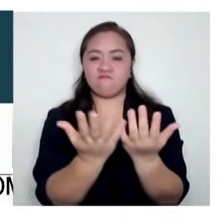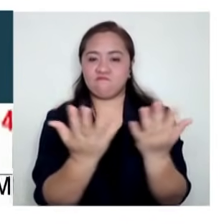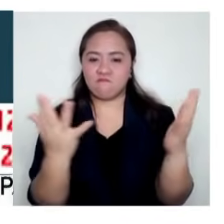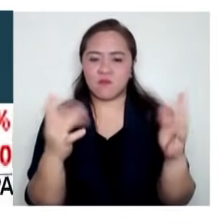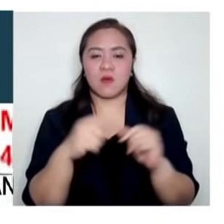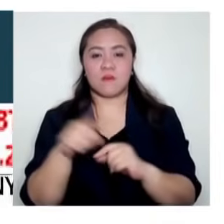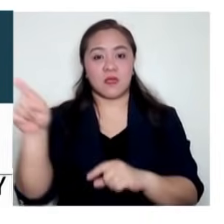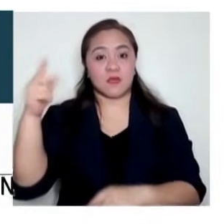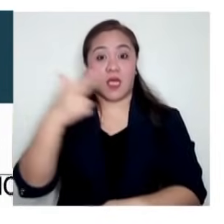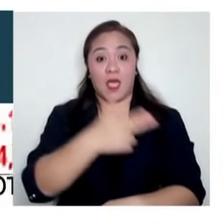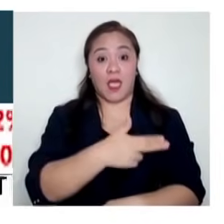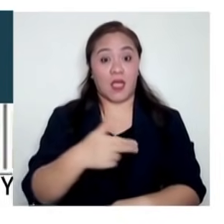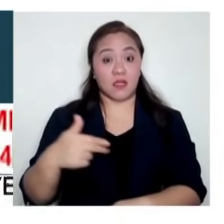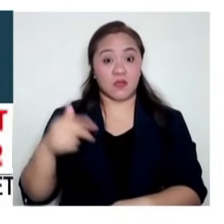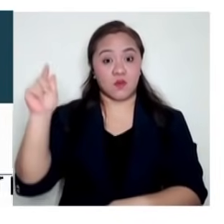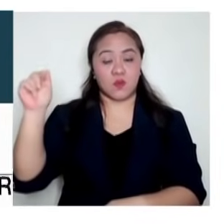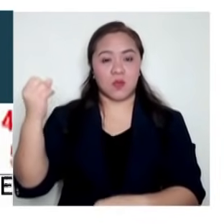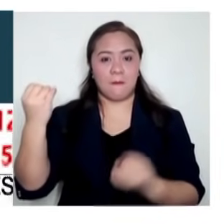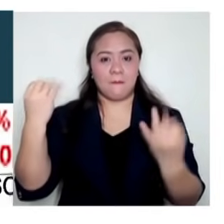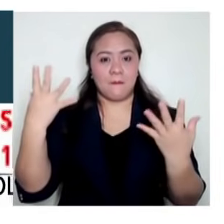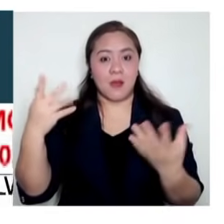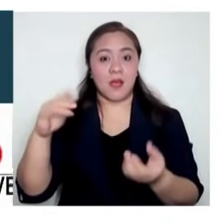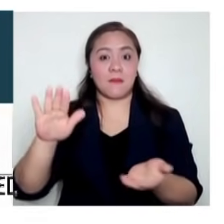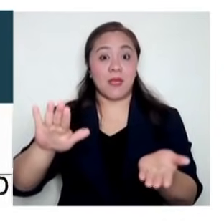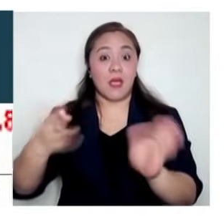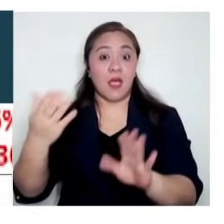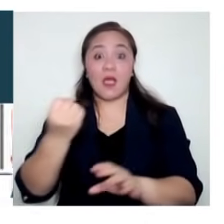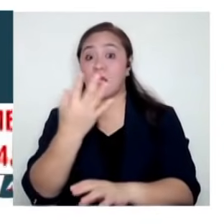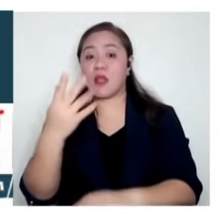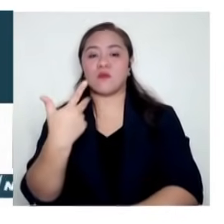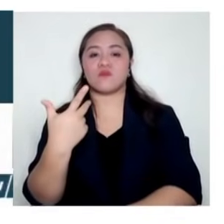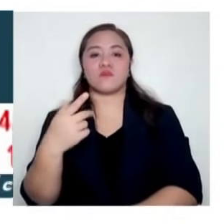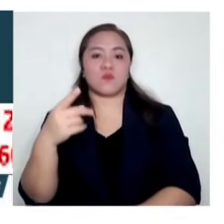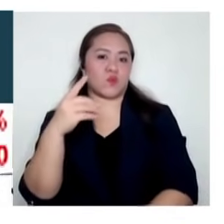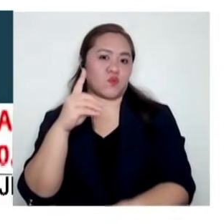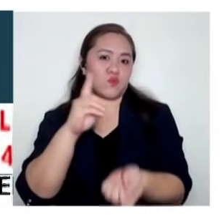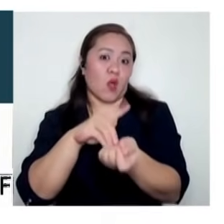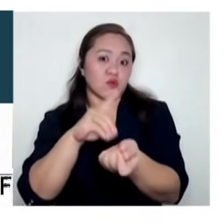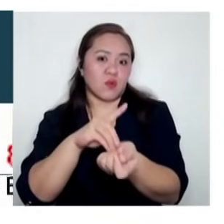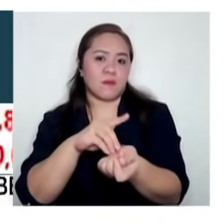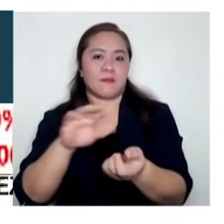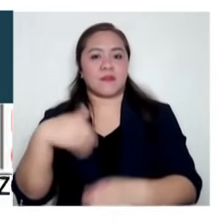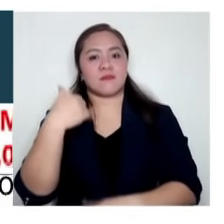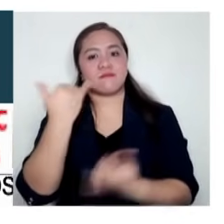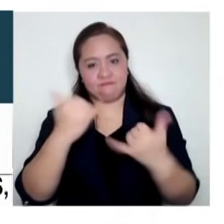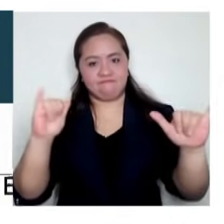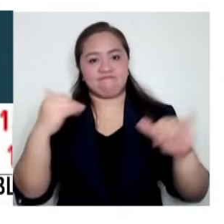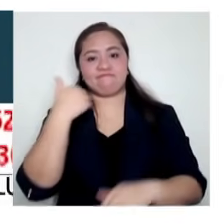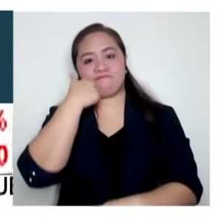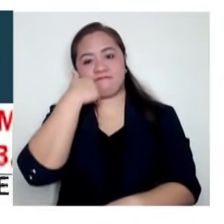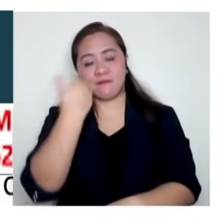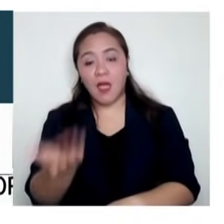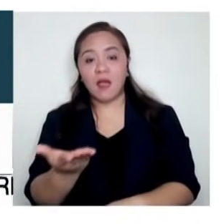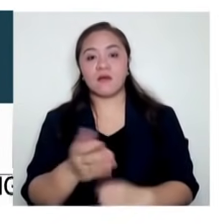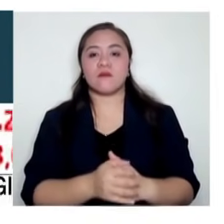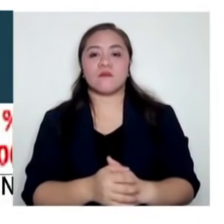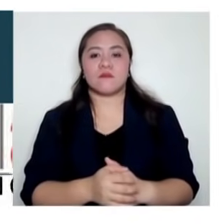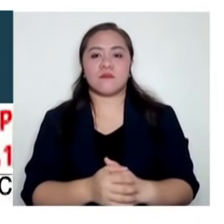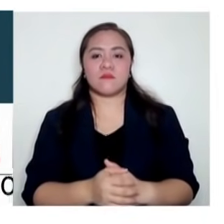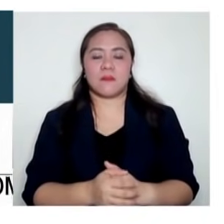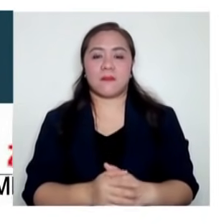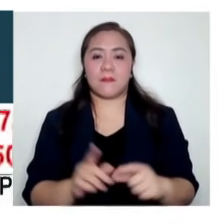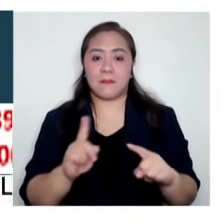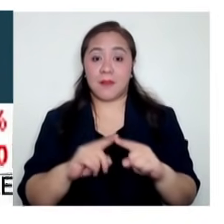highest number of deaths among their doctors, and these were vaccinated individuals. And of course, the